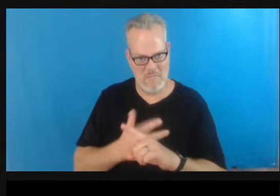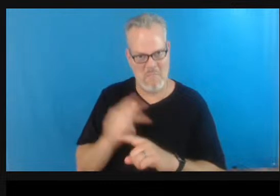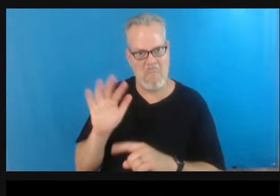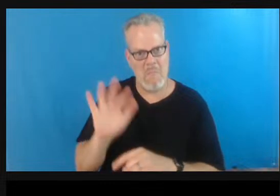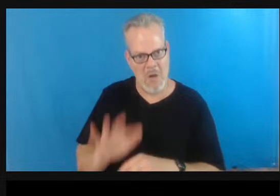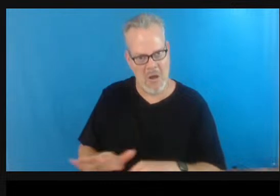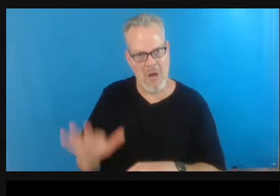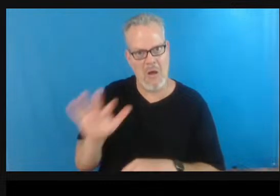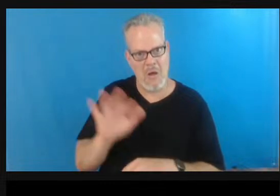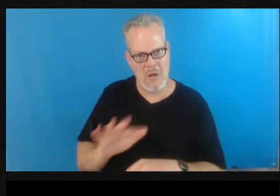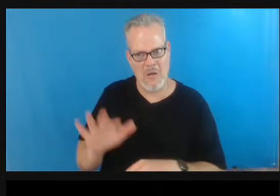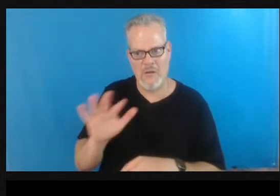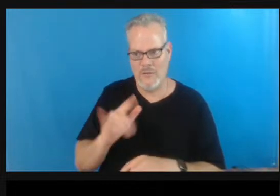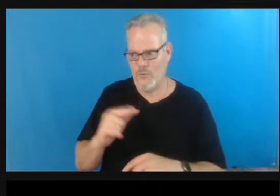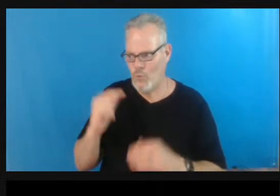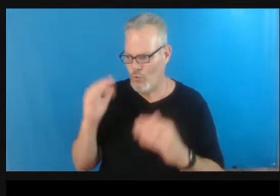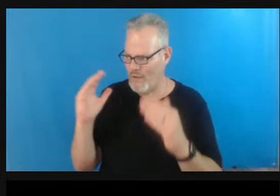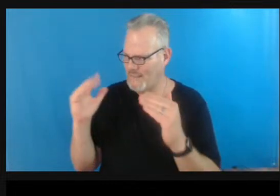expect a pore pressure,